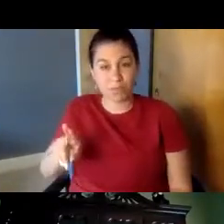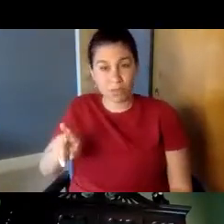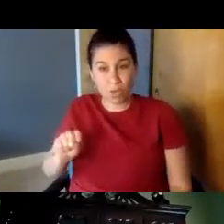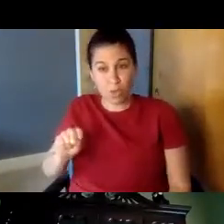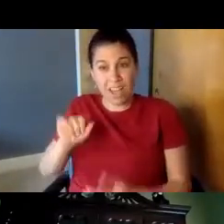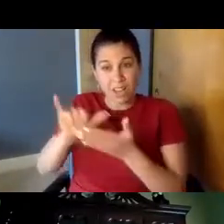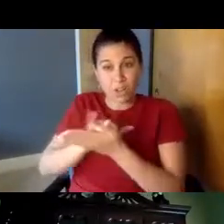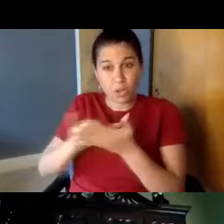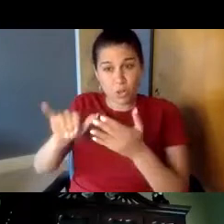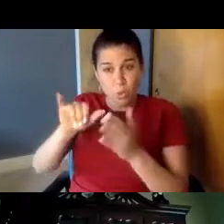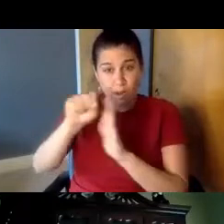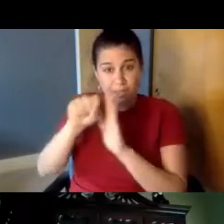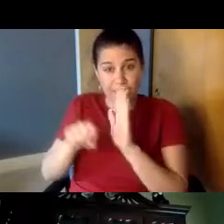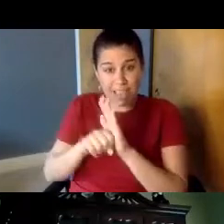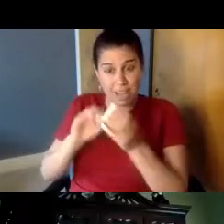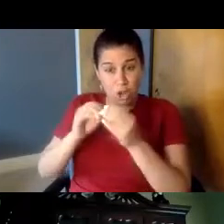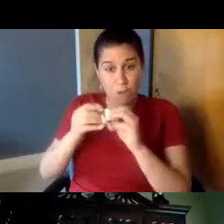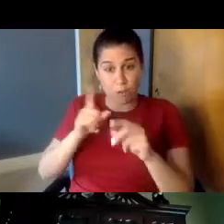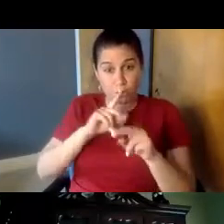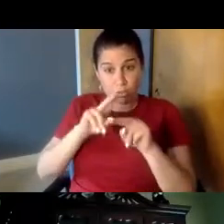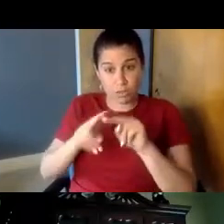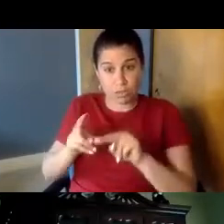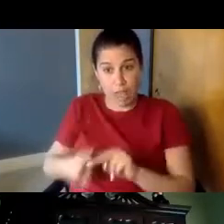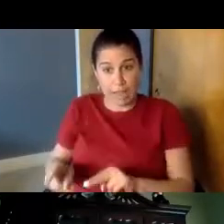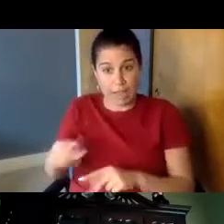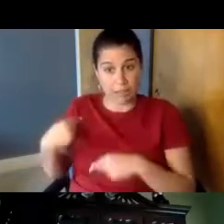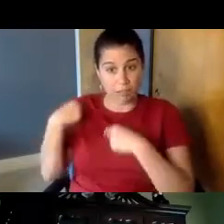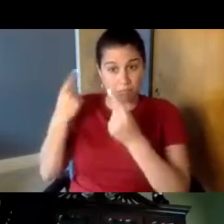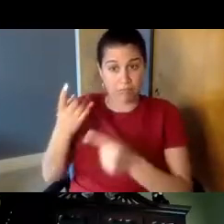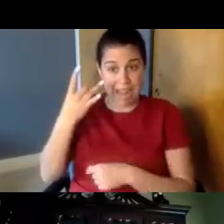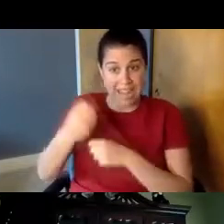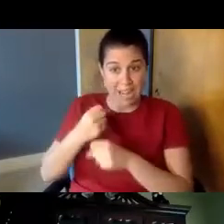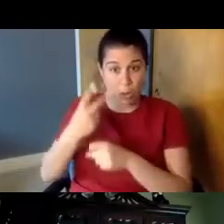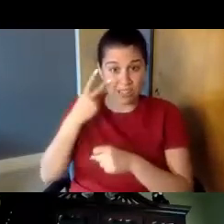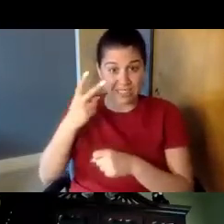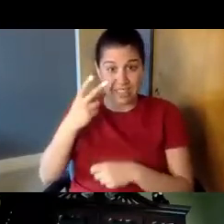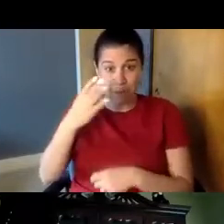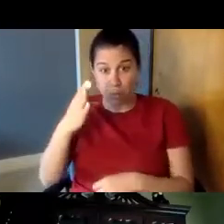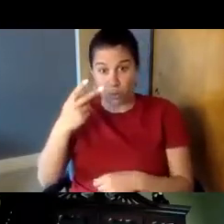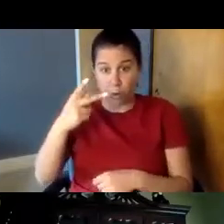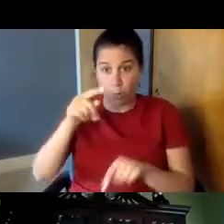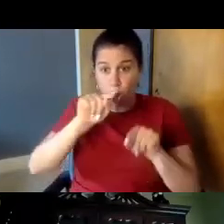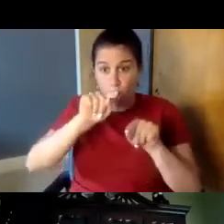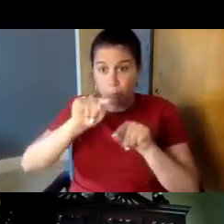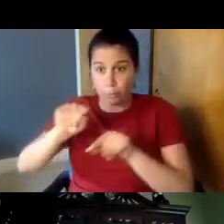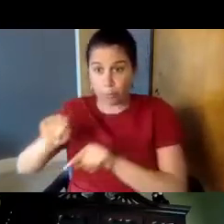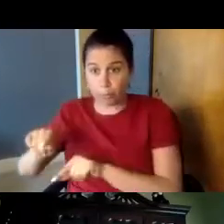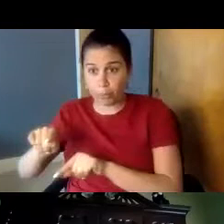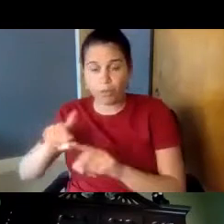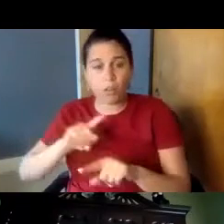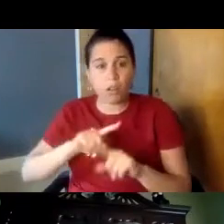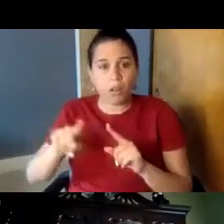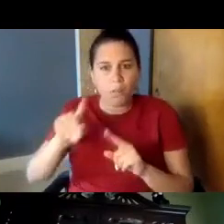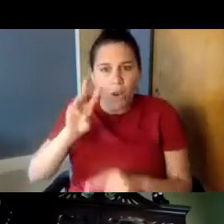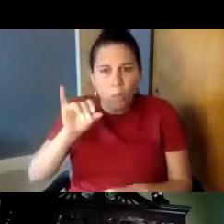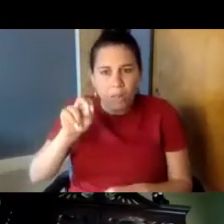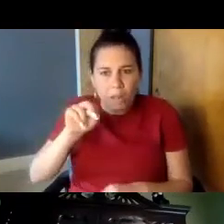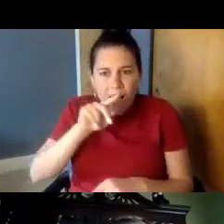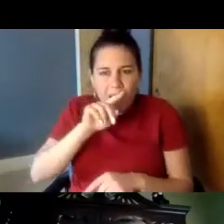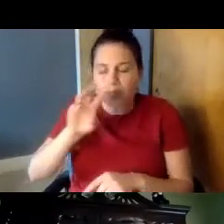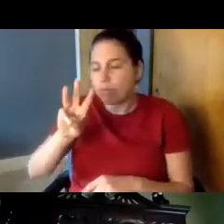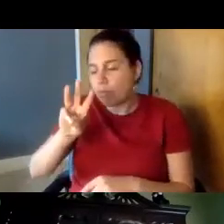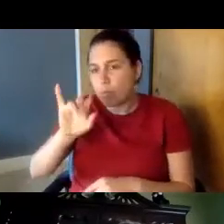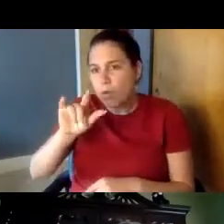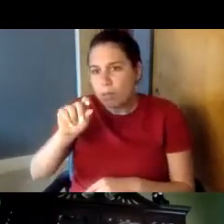are declining in the past 8 years, but the rates for the Wilmot catchment area are staying the same or even increasing